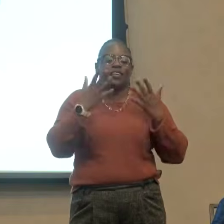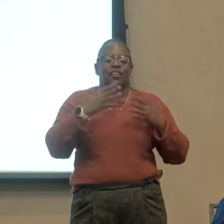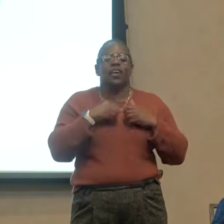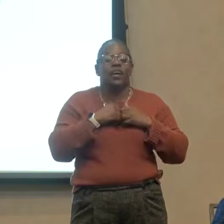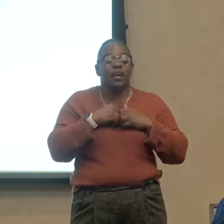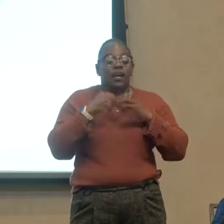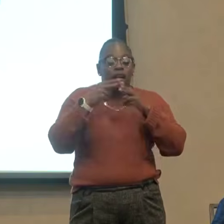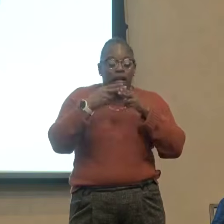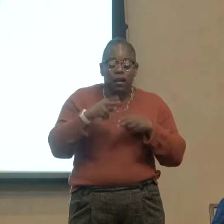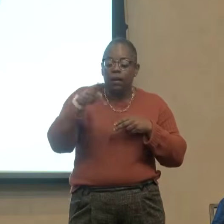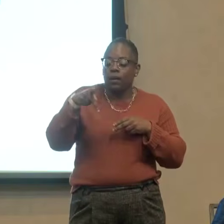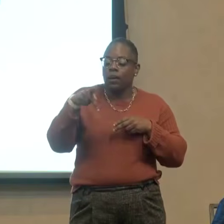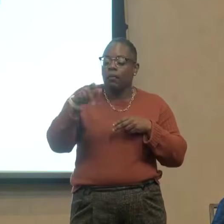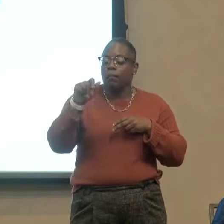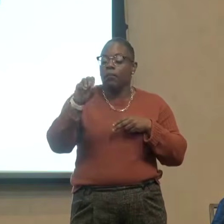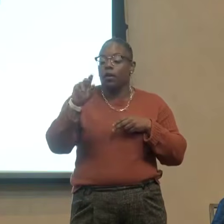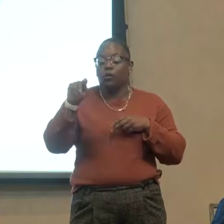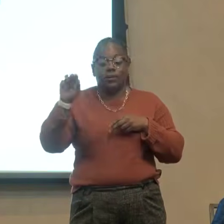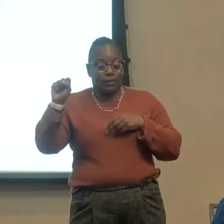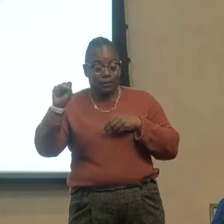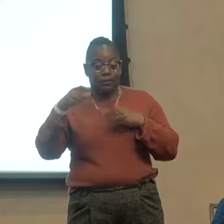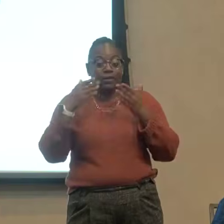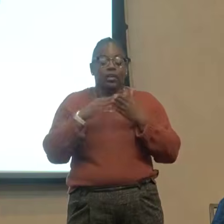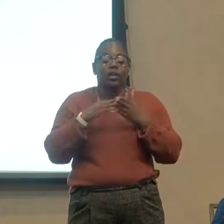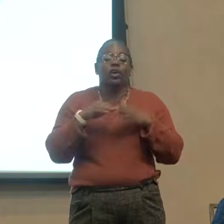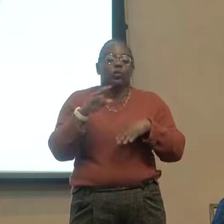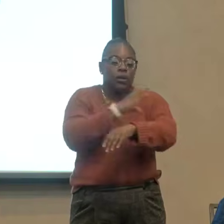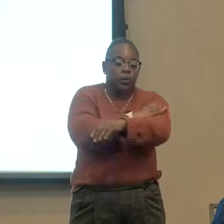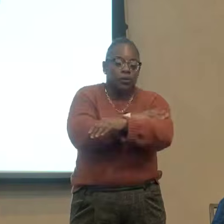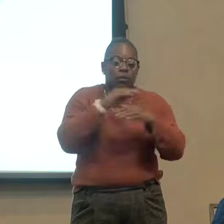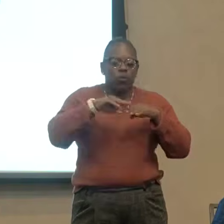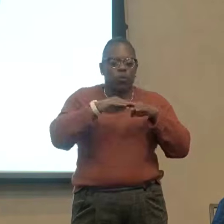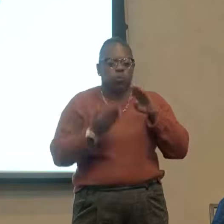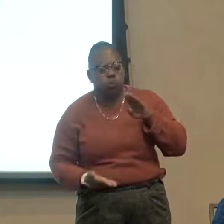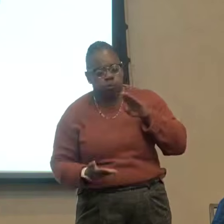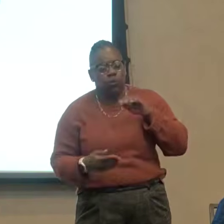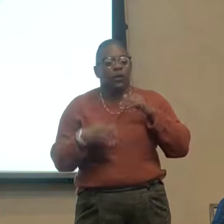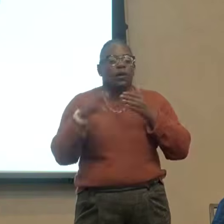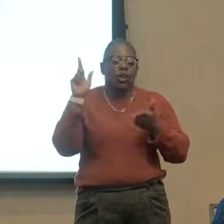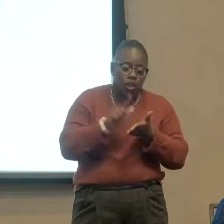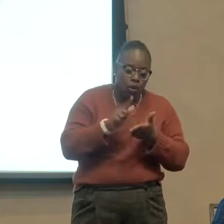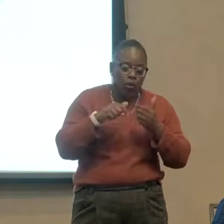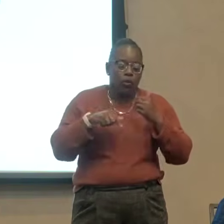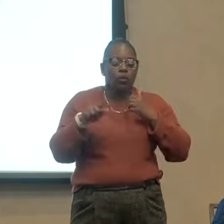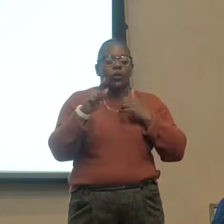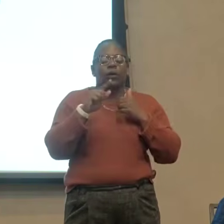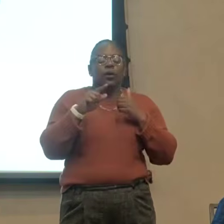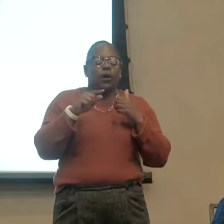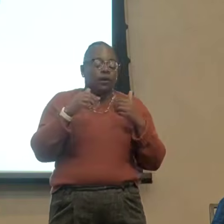a condition called POTS, P-O-T-S, when you have low blood pressure, paroxysmal orthostatic tachycardia